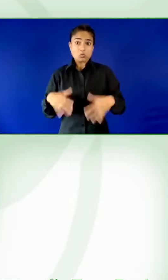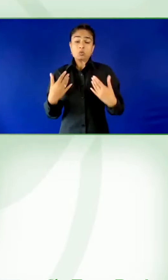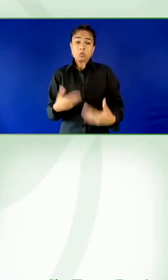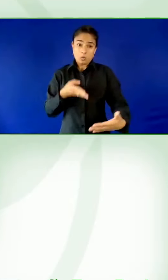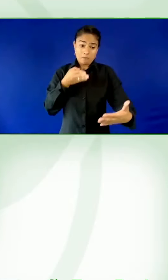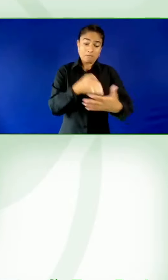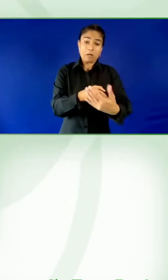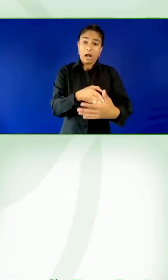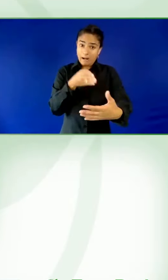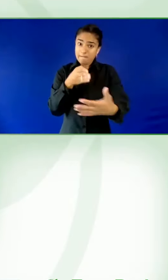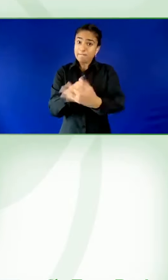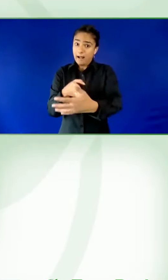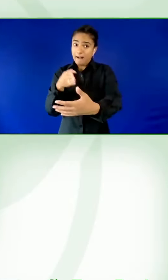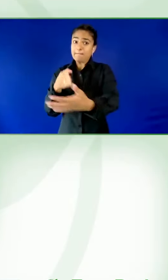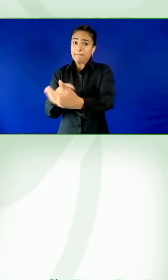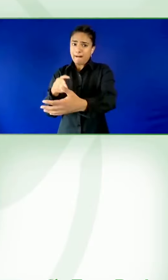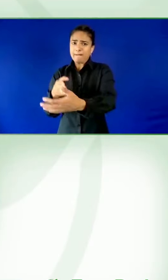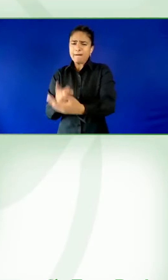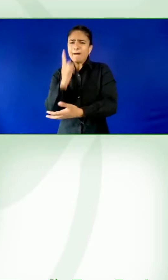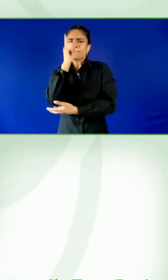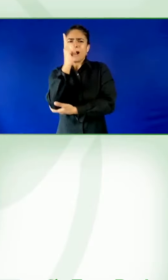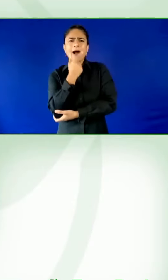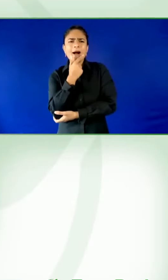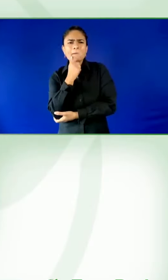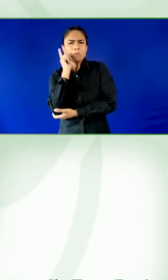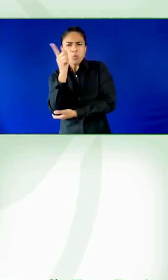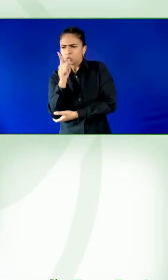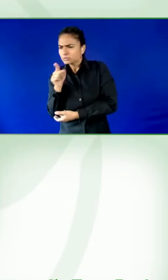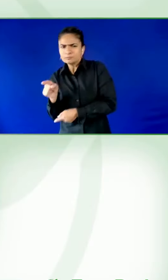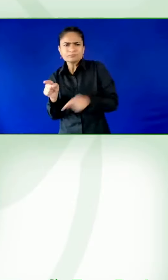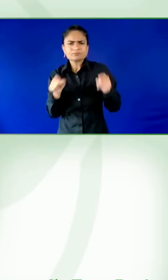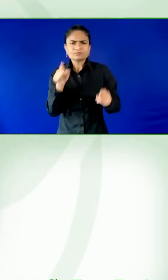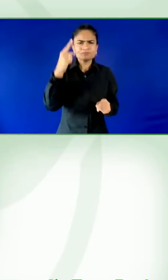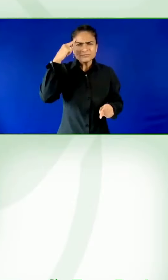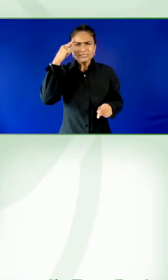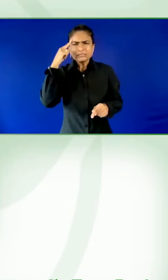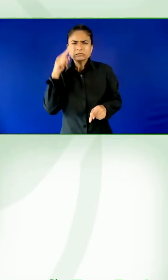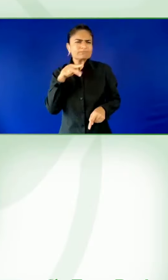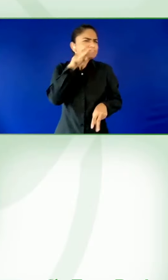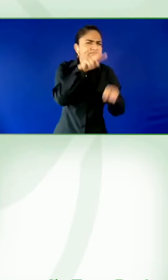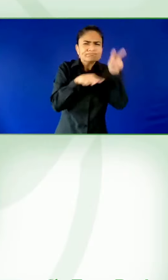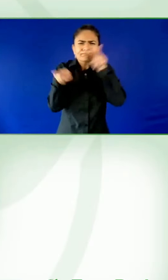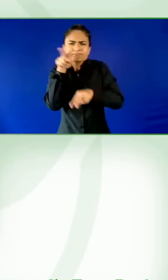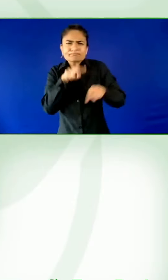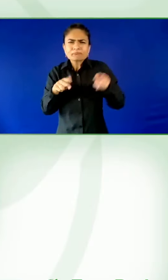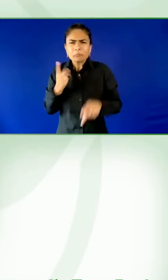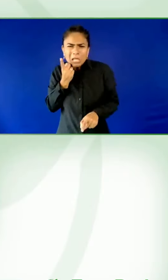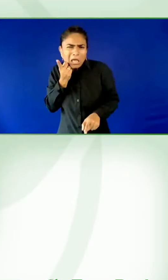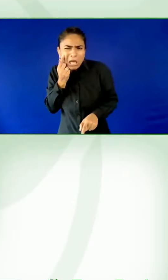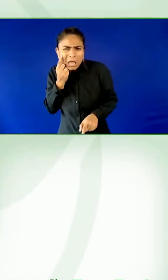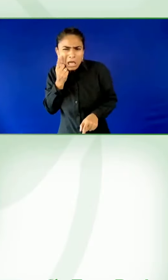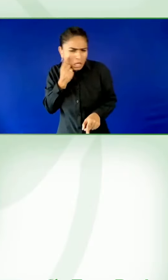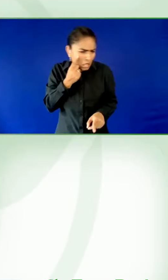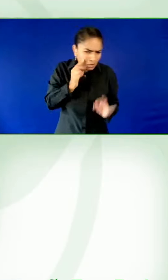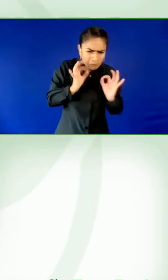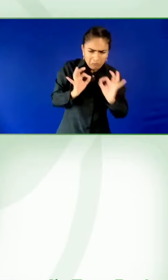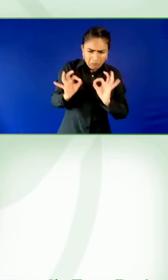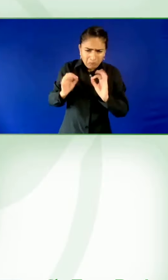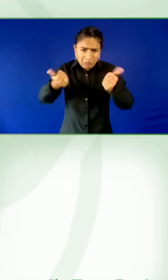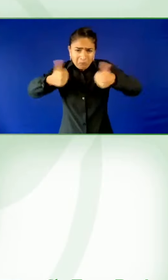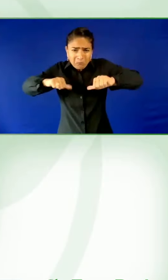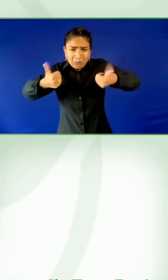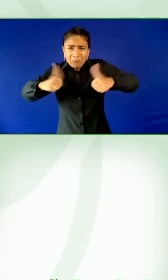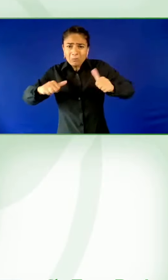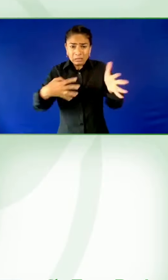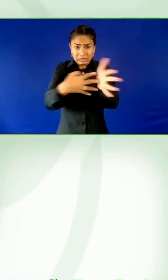So I can tell a little bit more later also in this session about our experience with the labs. And then with Enable Me,